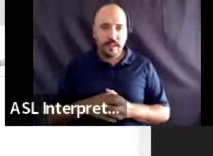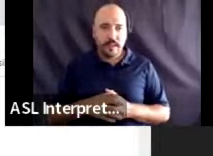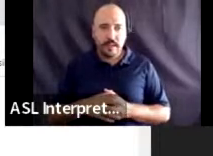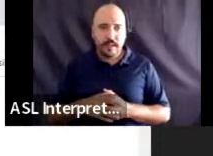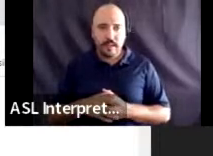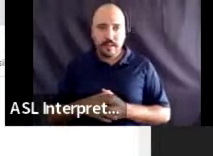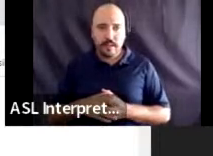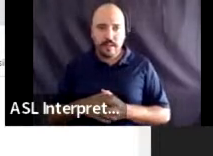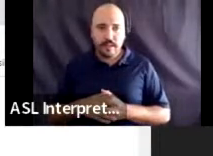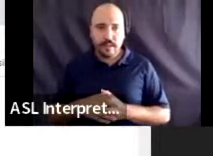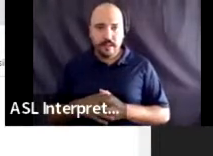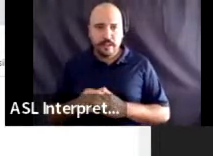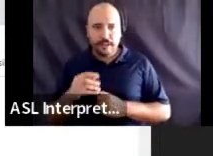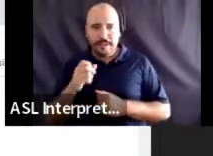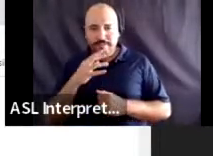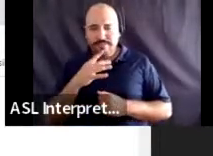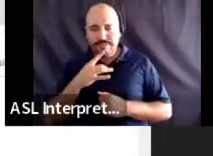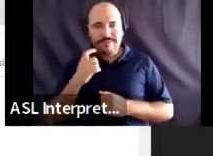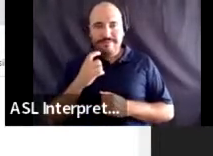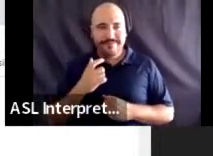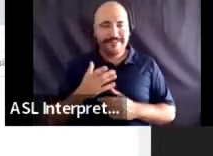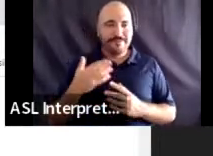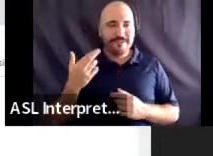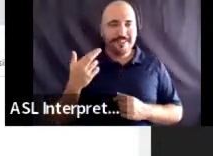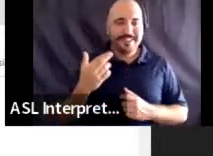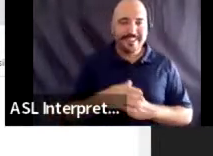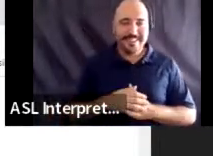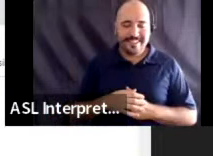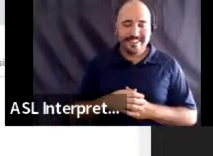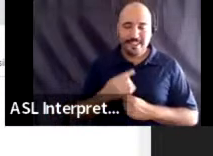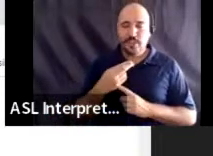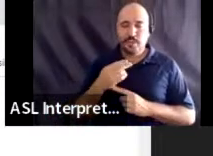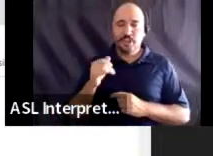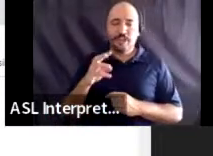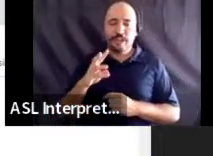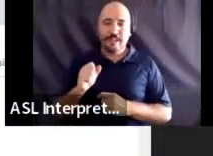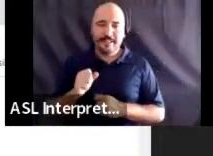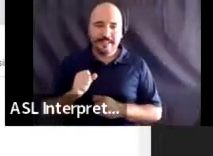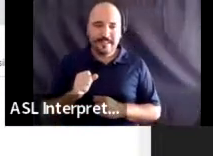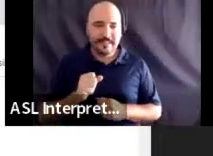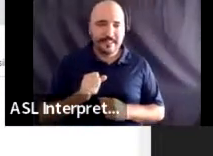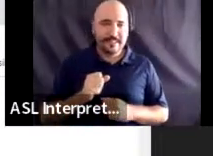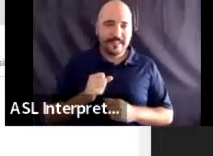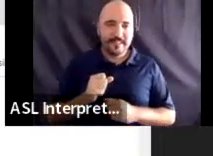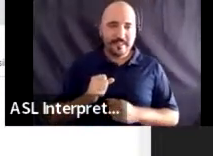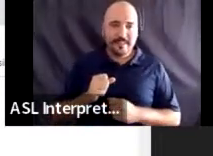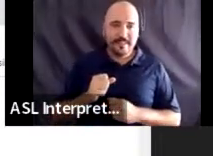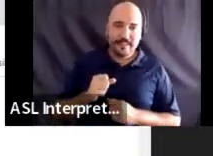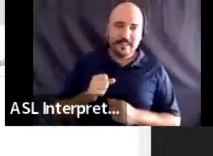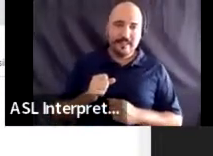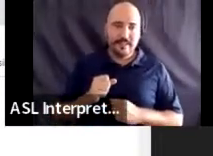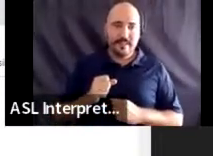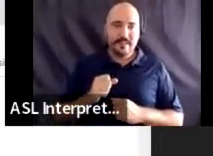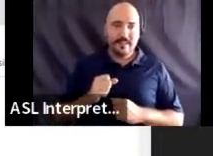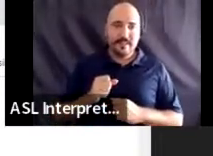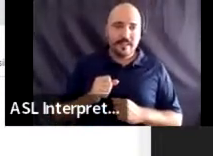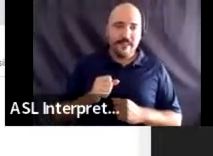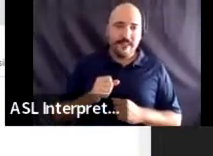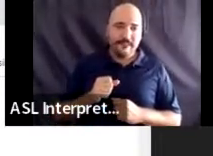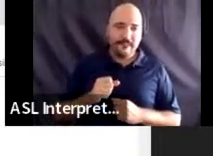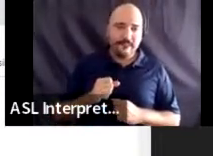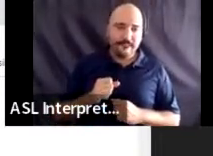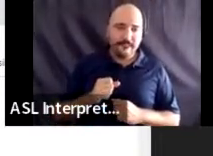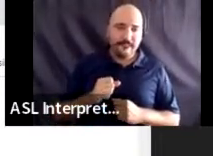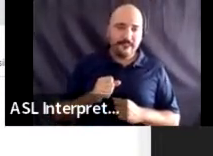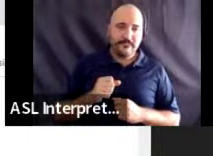now speeding up for some reason. Slower. Show date picker button menu. Press. All right. Find events by name. Begin typing, then press down arrow to access search results.